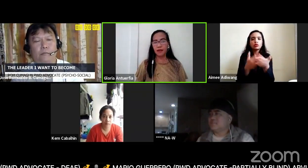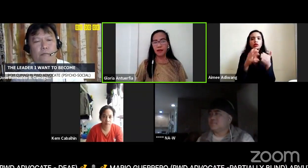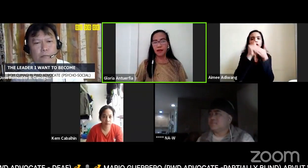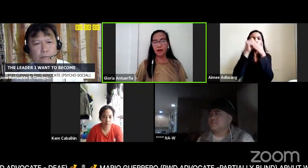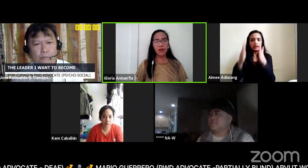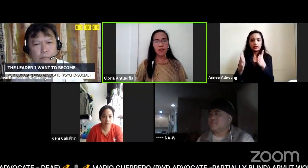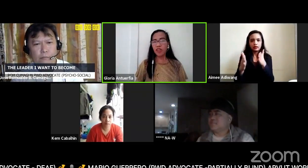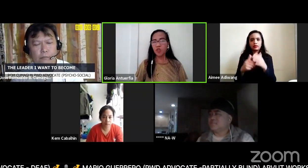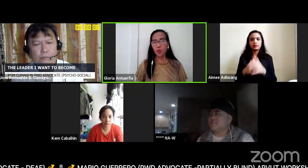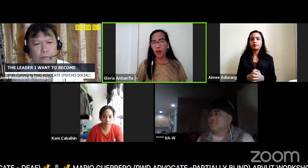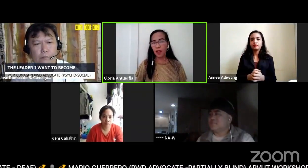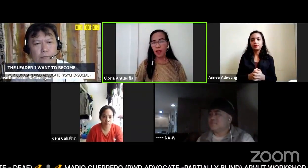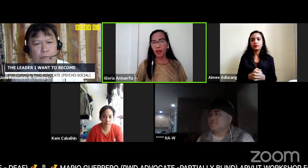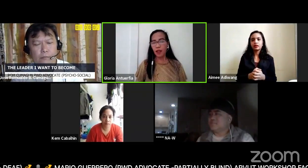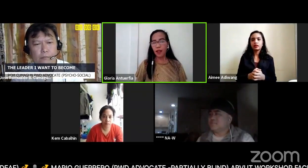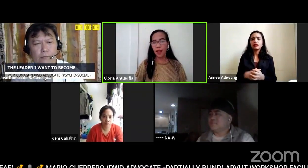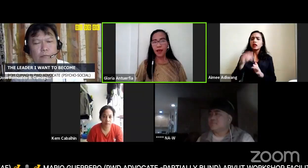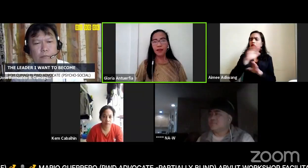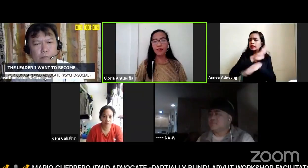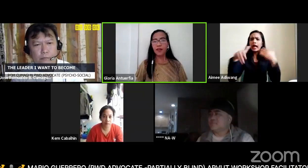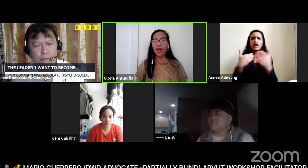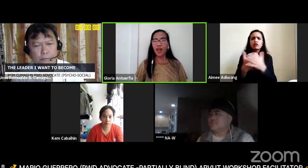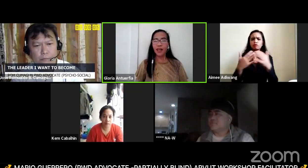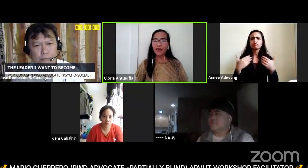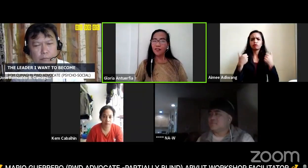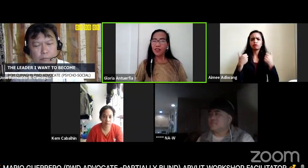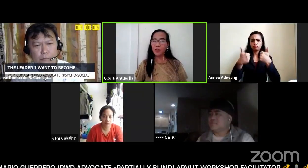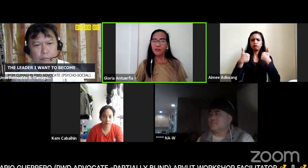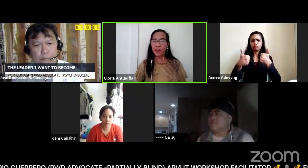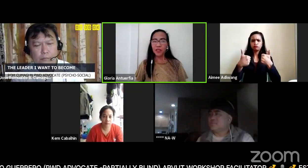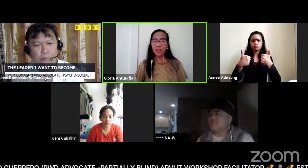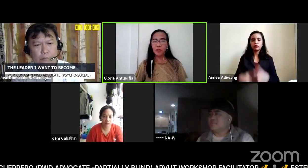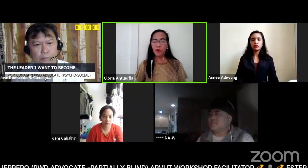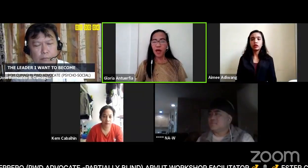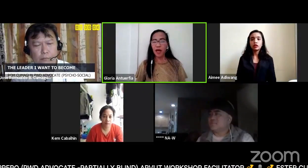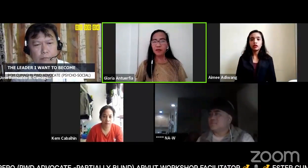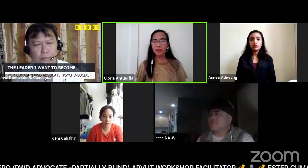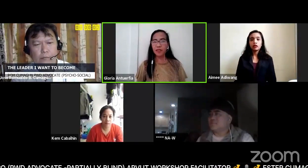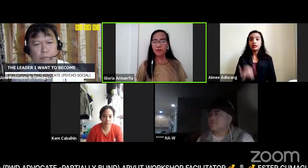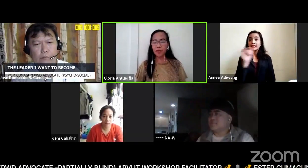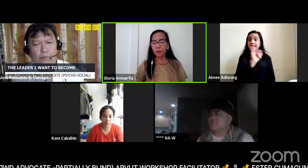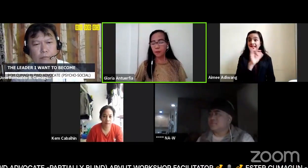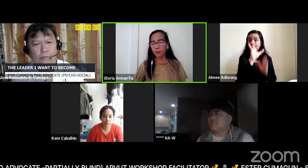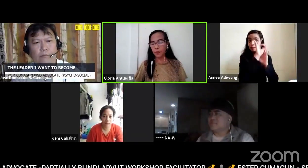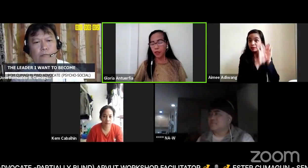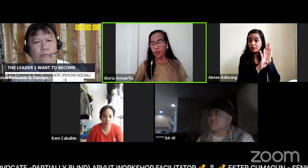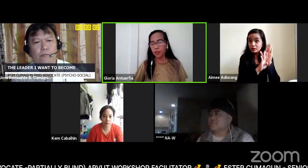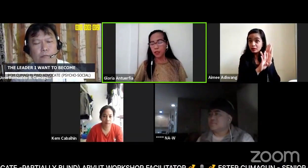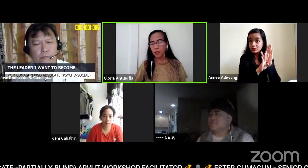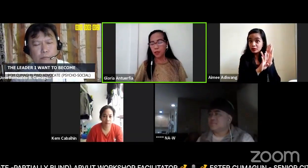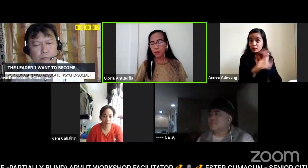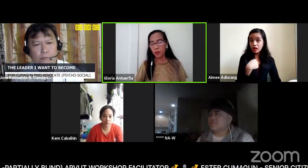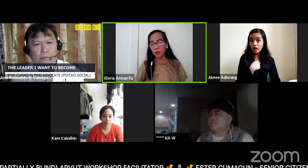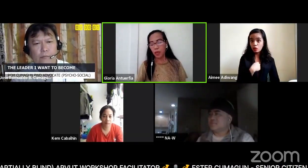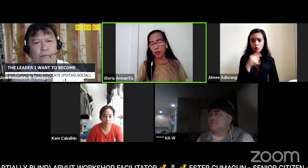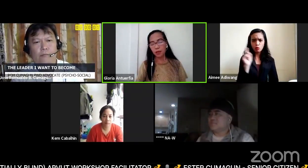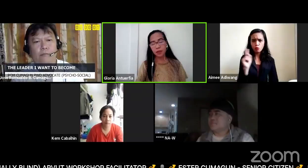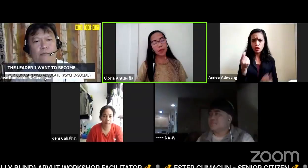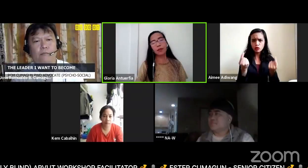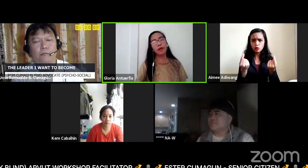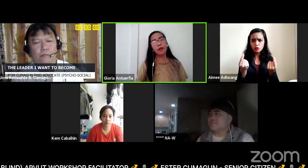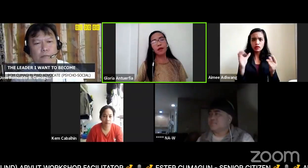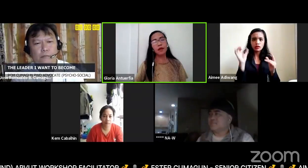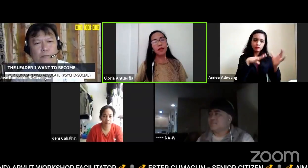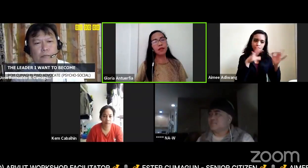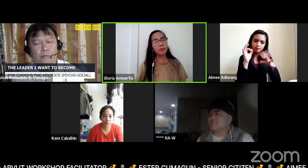That all things well. And even on Facebook, I received some